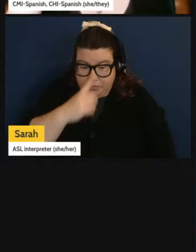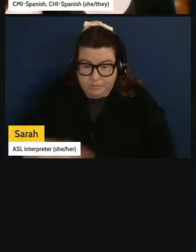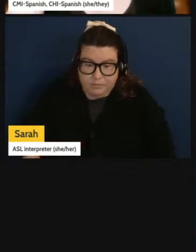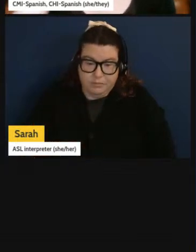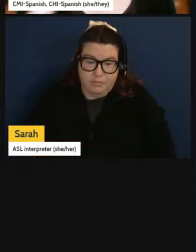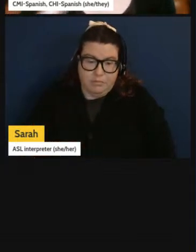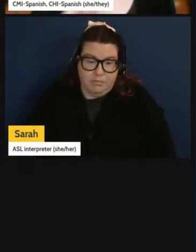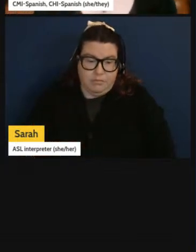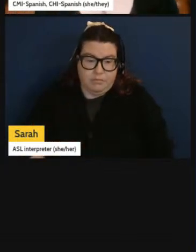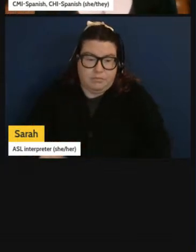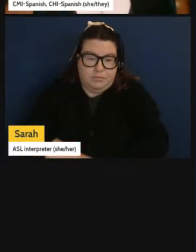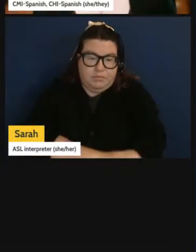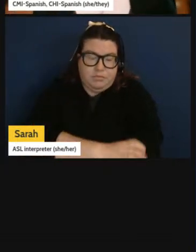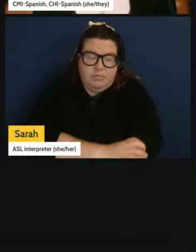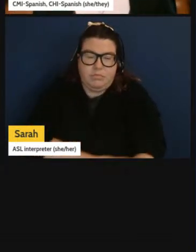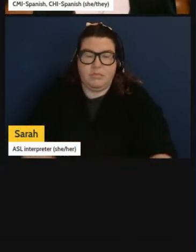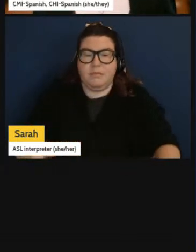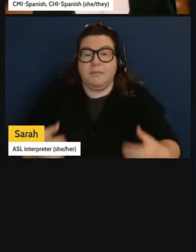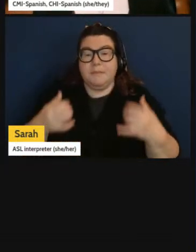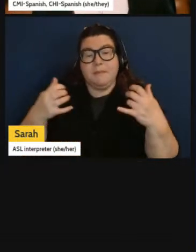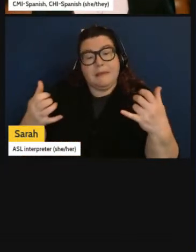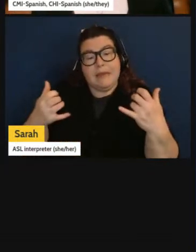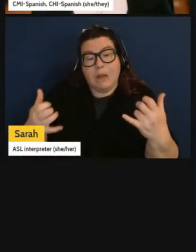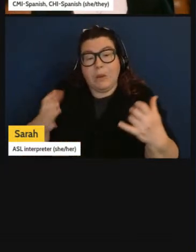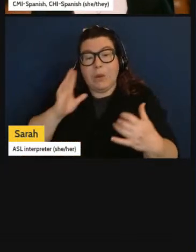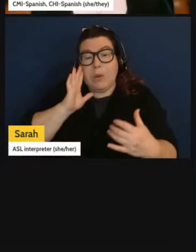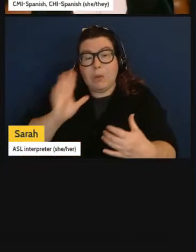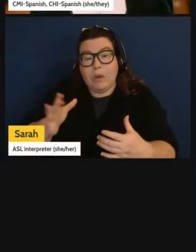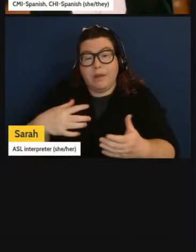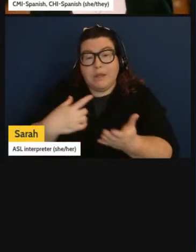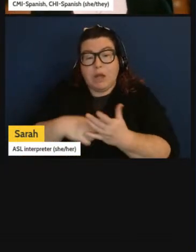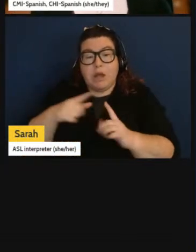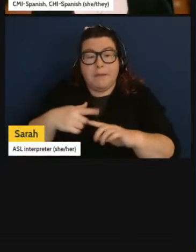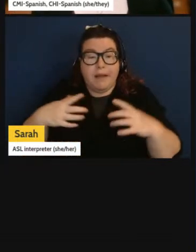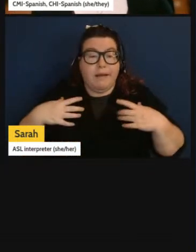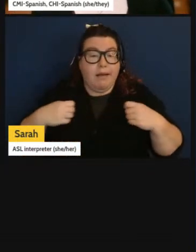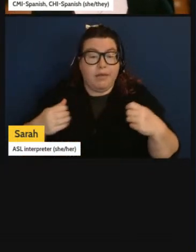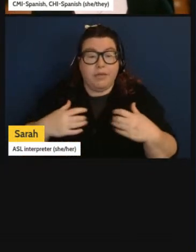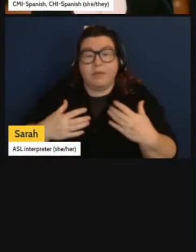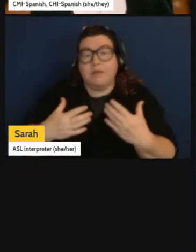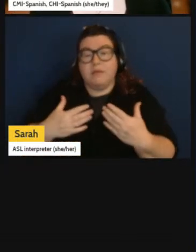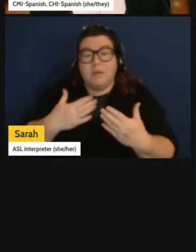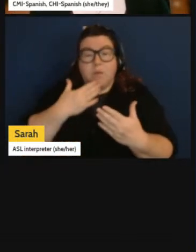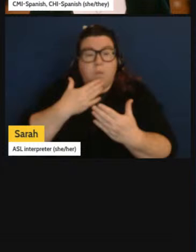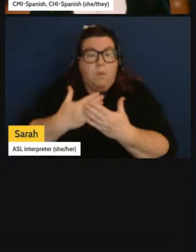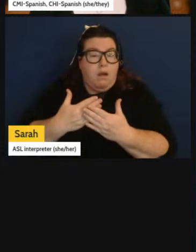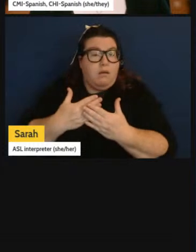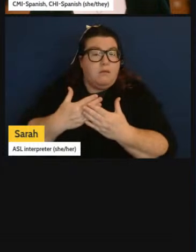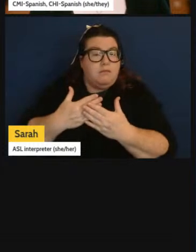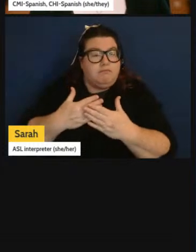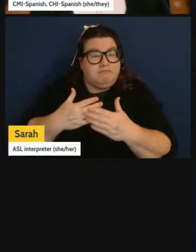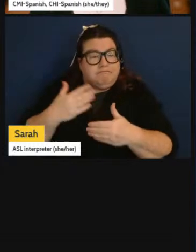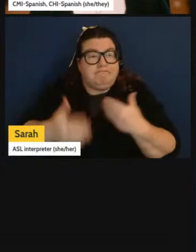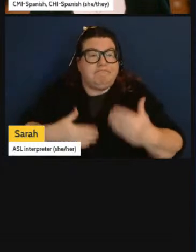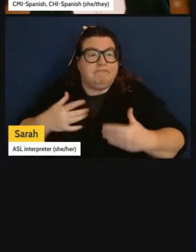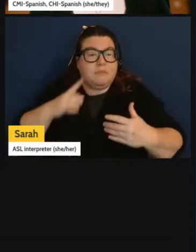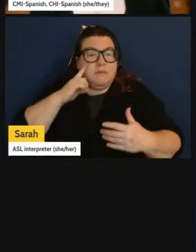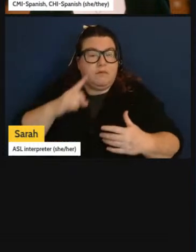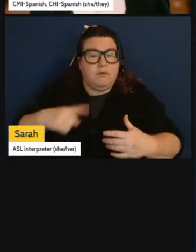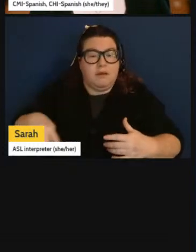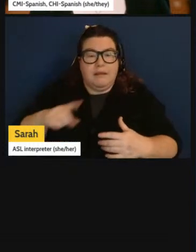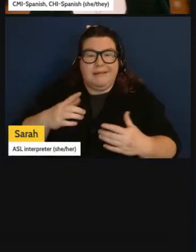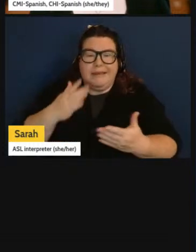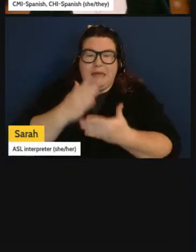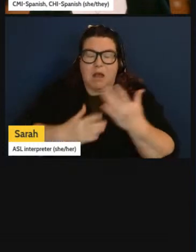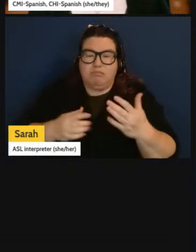So at this point, I am going to be talking about the health and well-being of LGBTQ folks and some of the health disparities that they